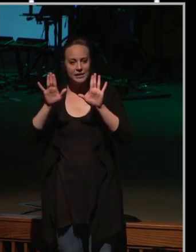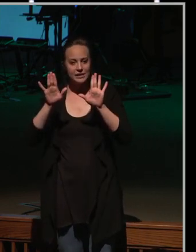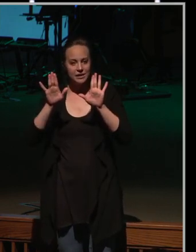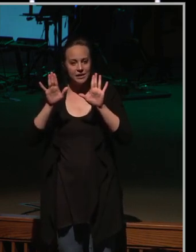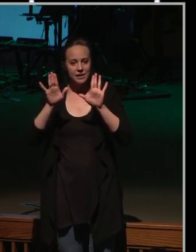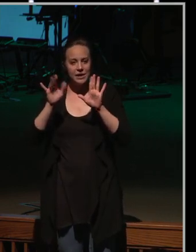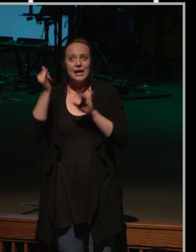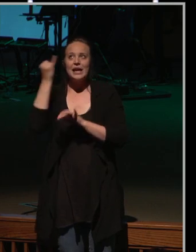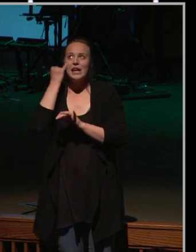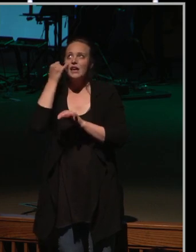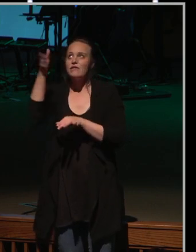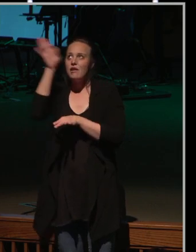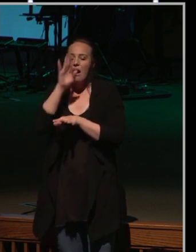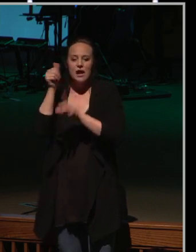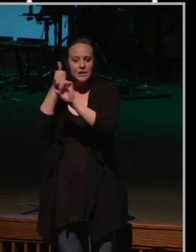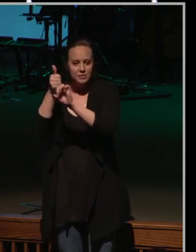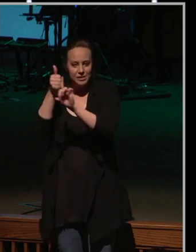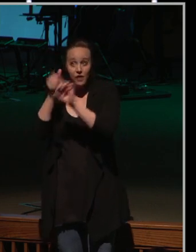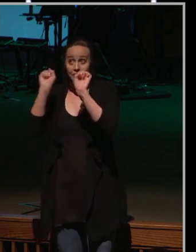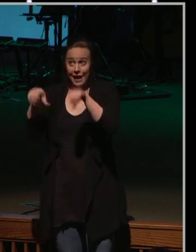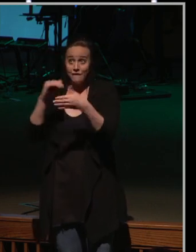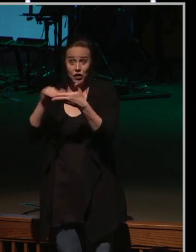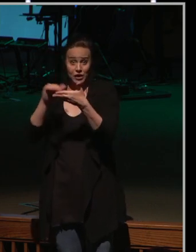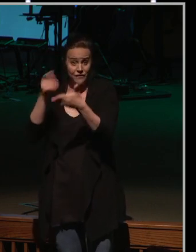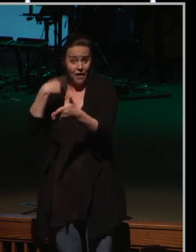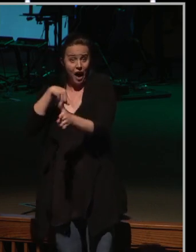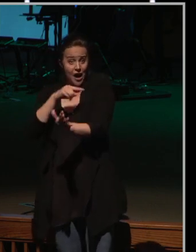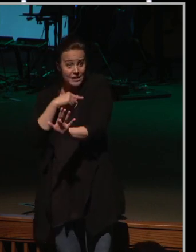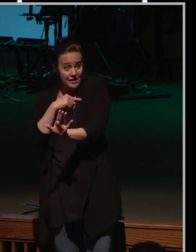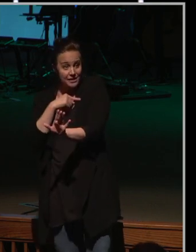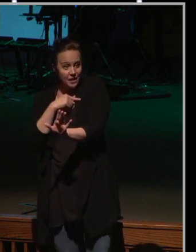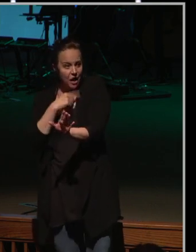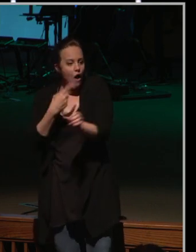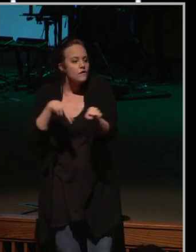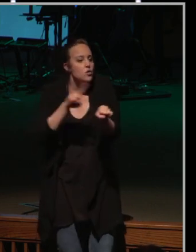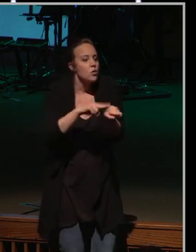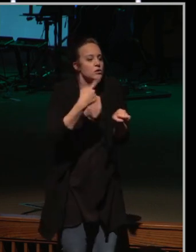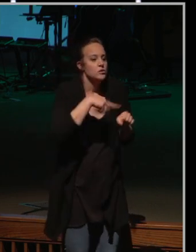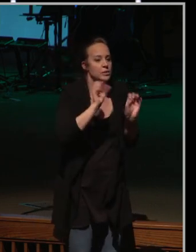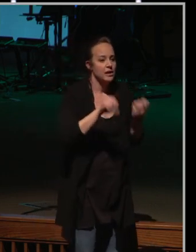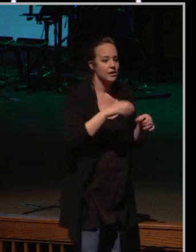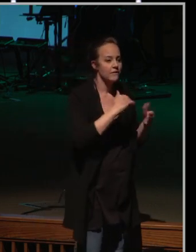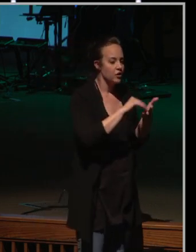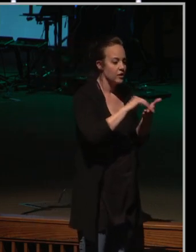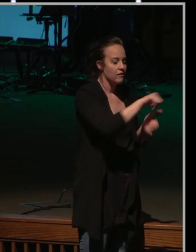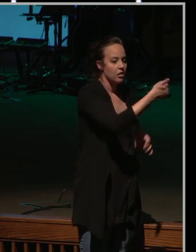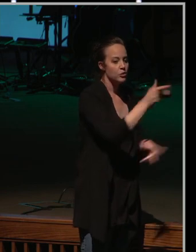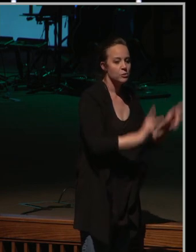our sin, from our fatal flaw, then how could we possibly not forgive others for theirs?